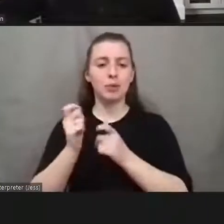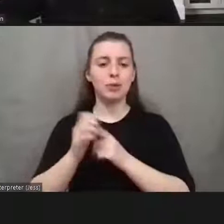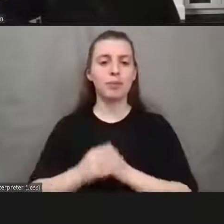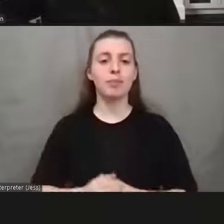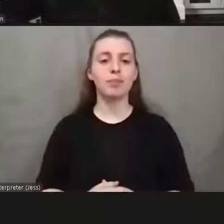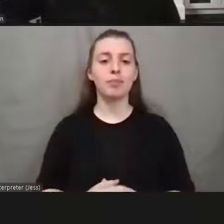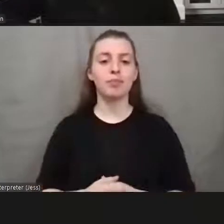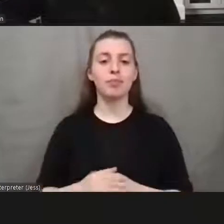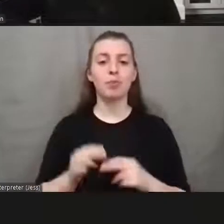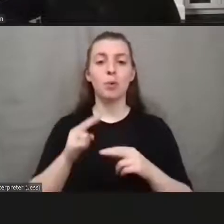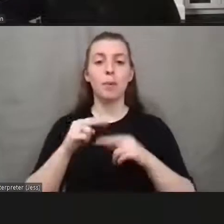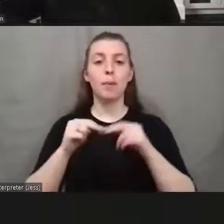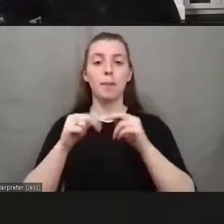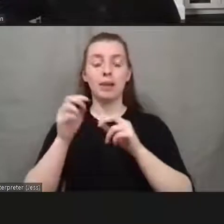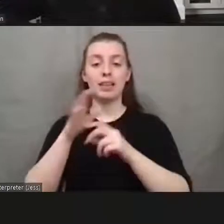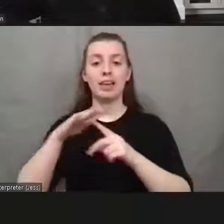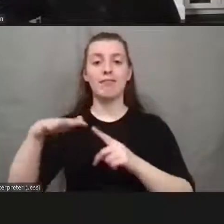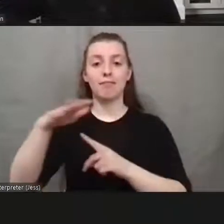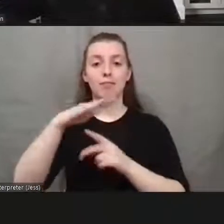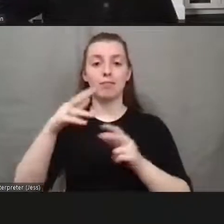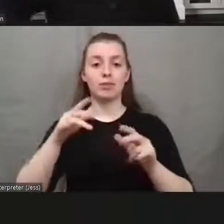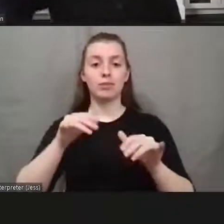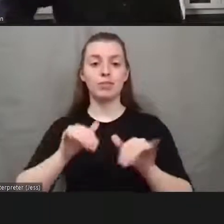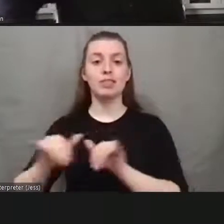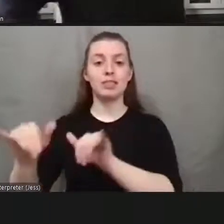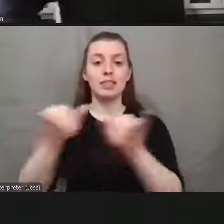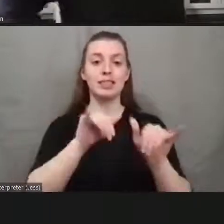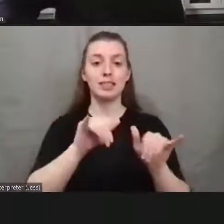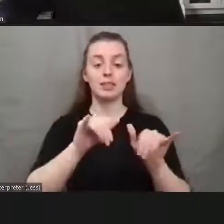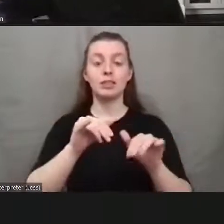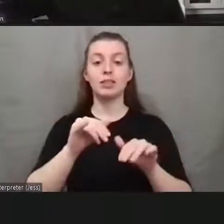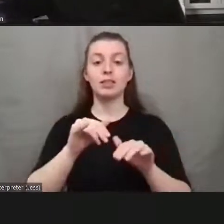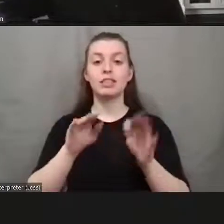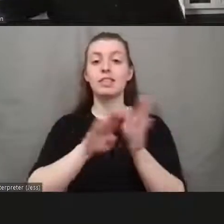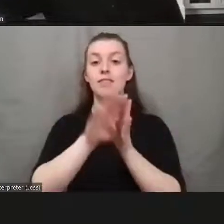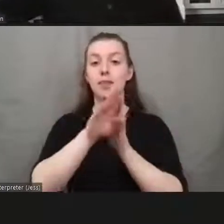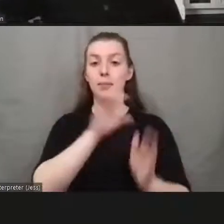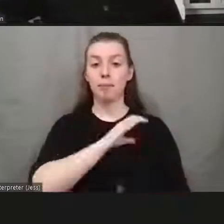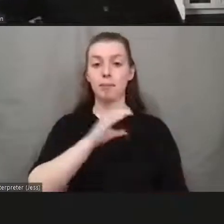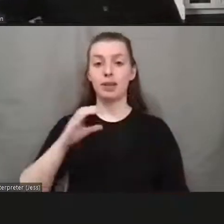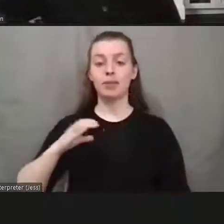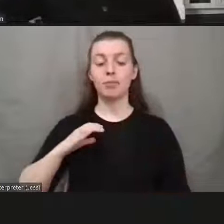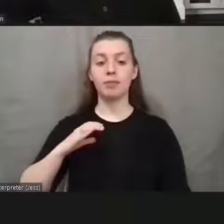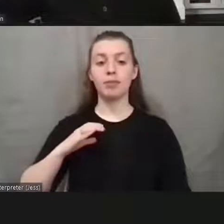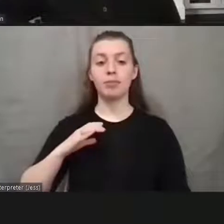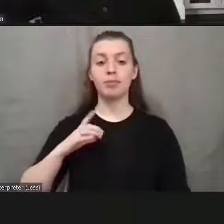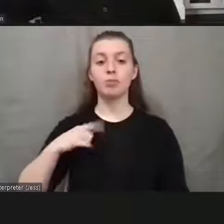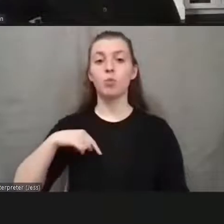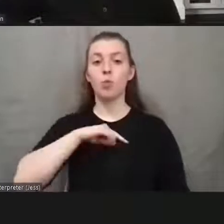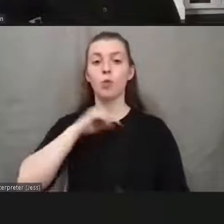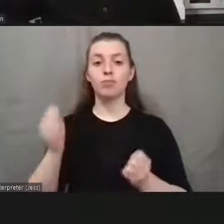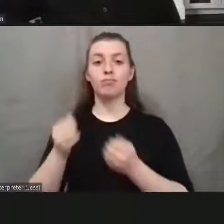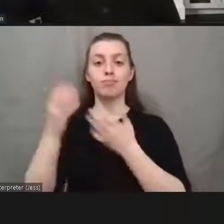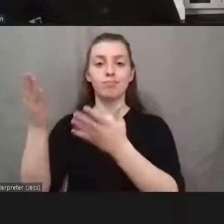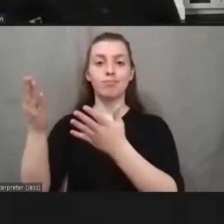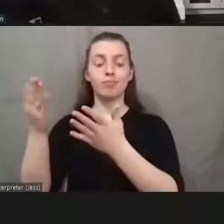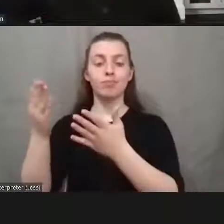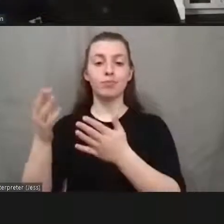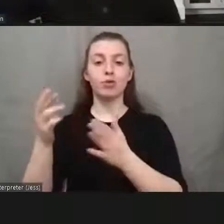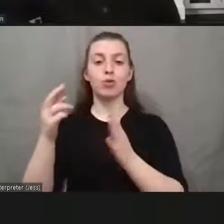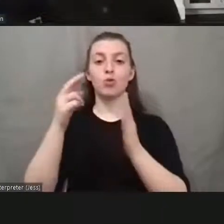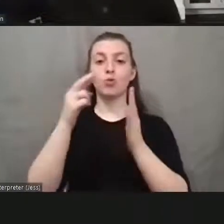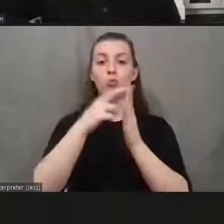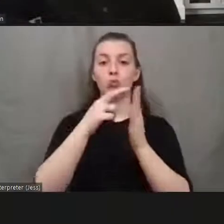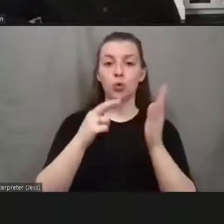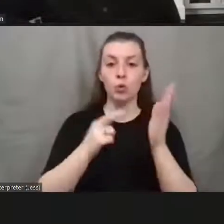Standard Development Committee is proposing a package of regulatory and non-regulatory